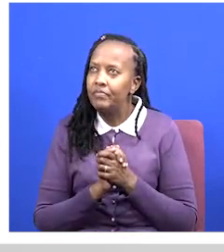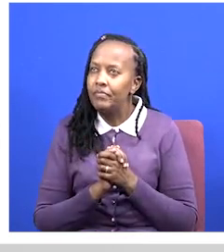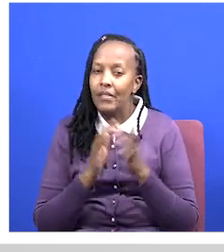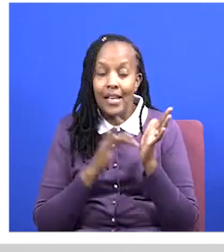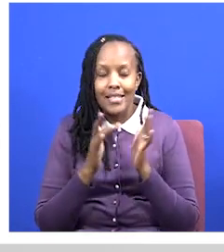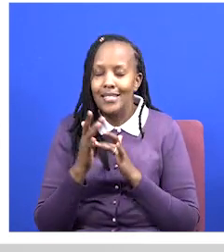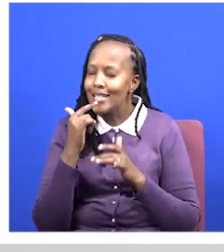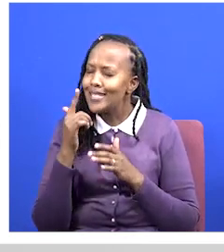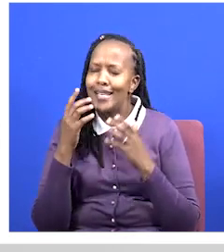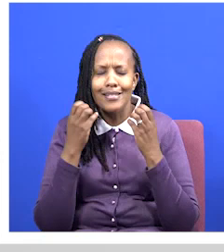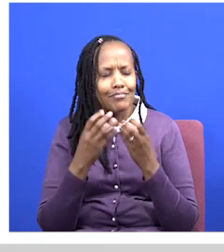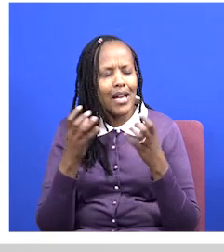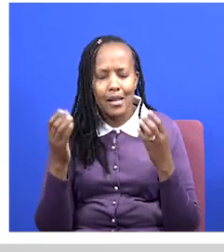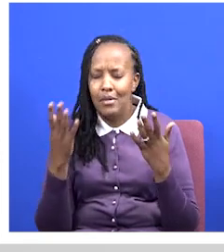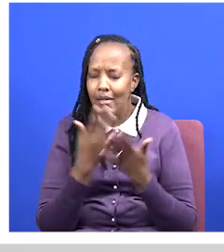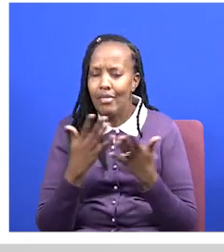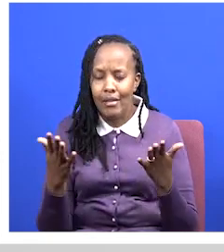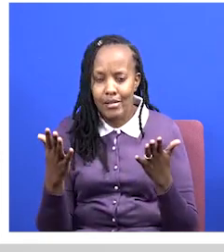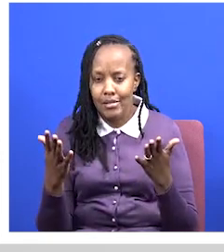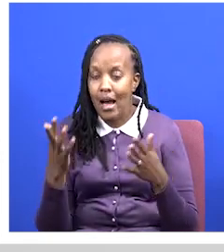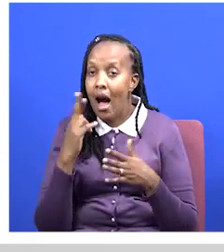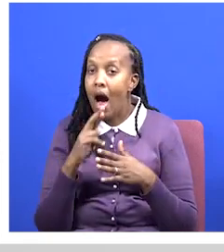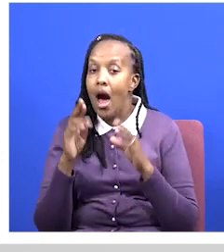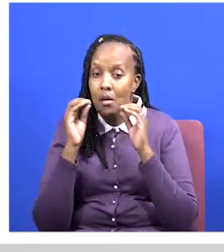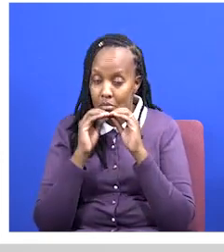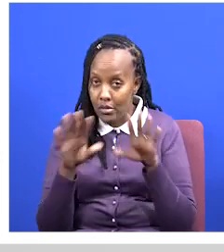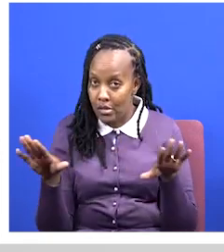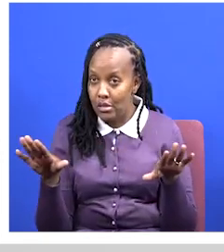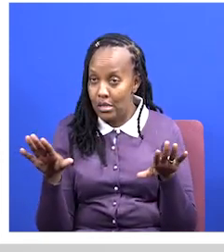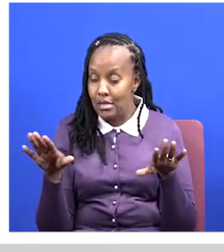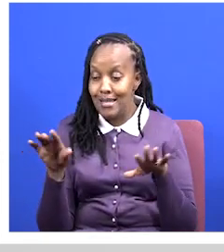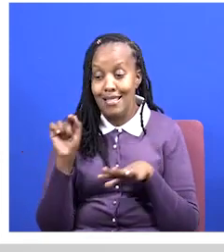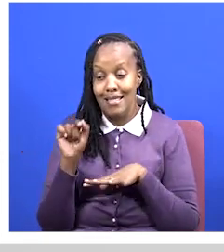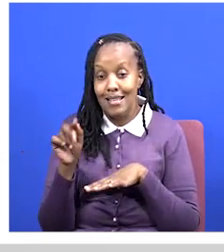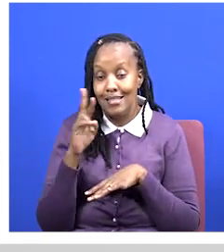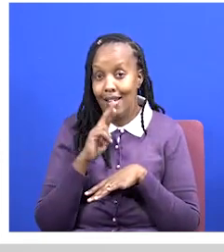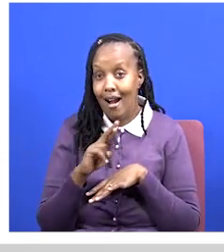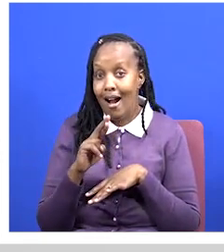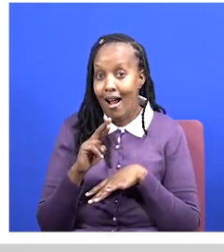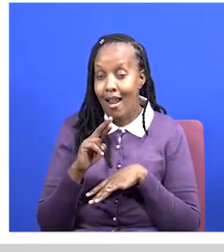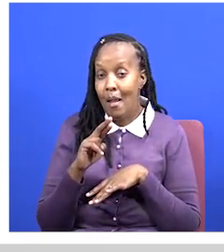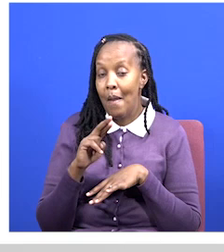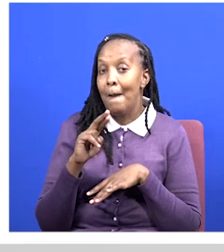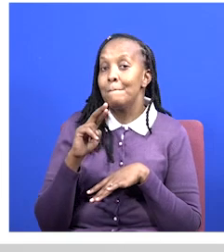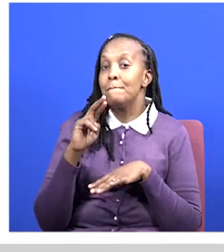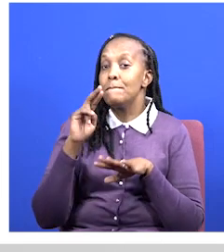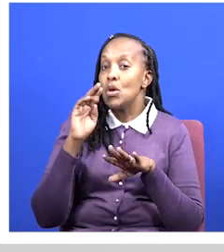He said, "Many things are blessed." These are